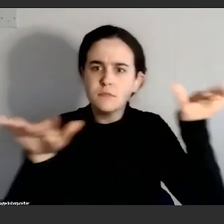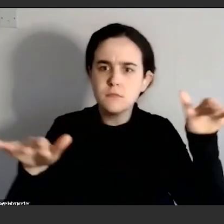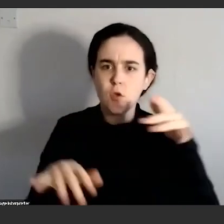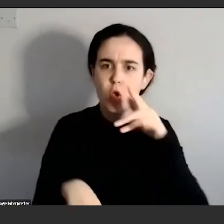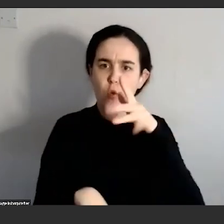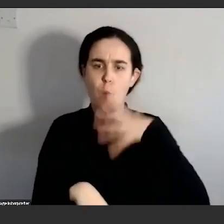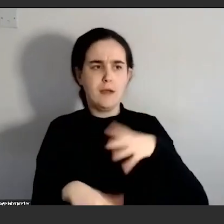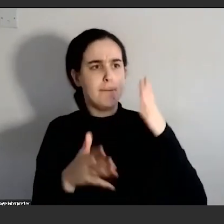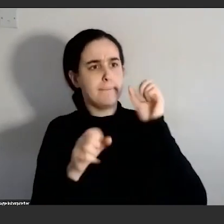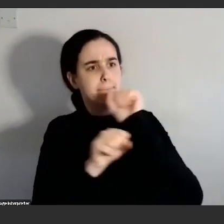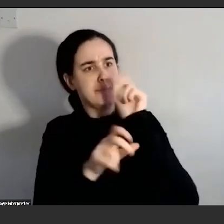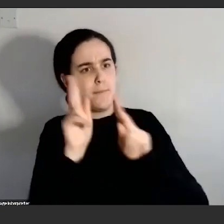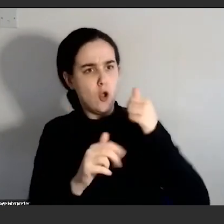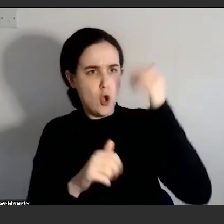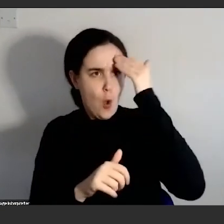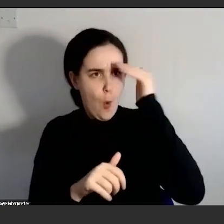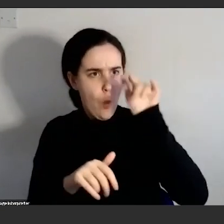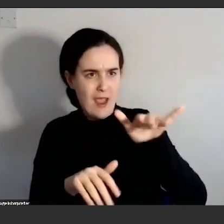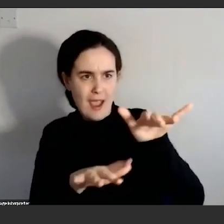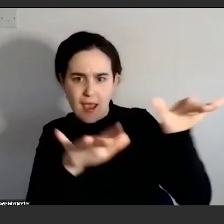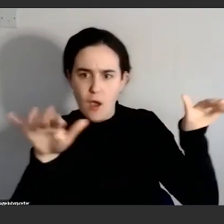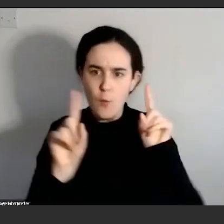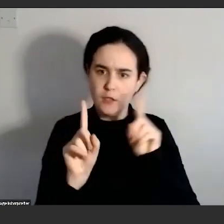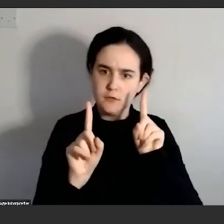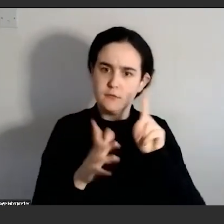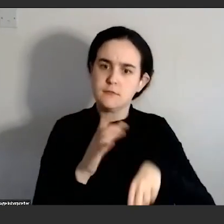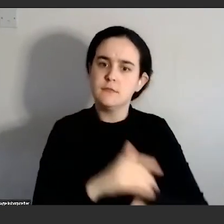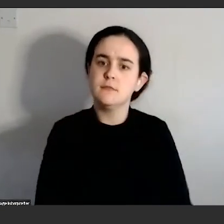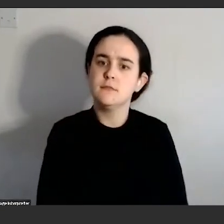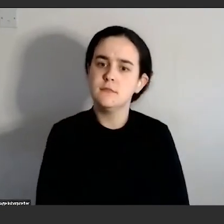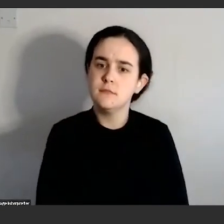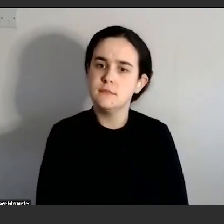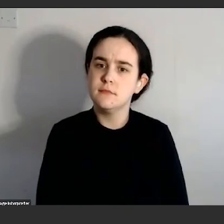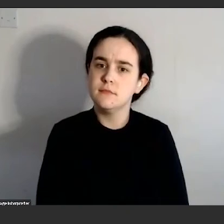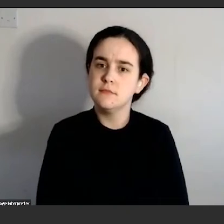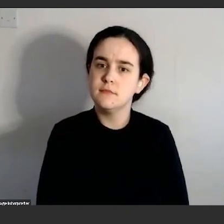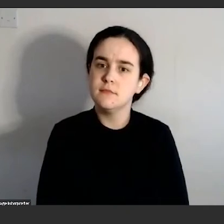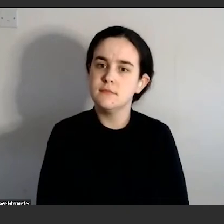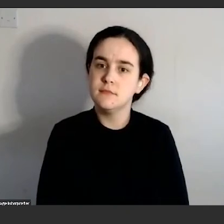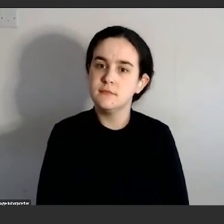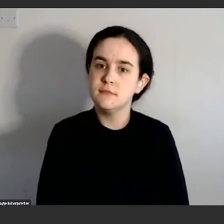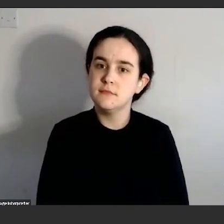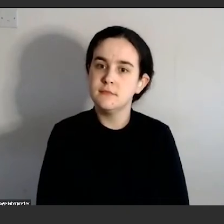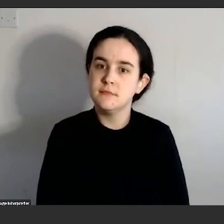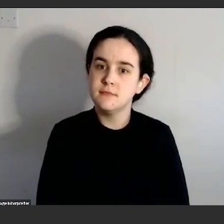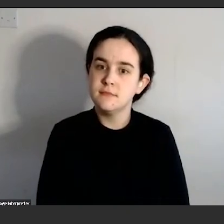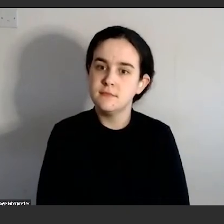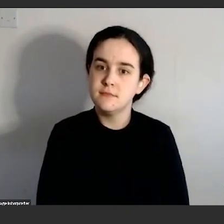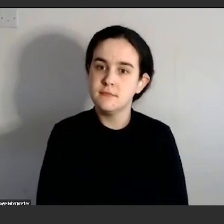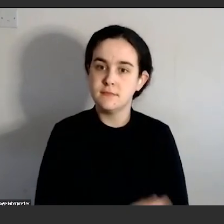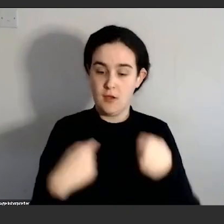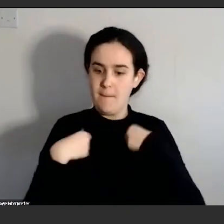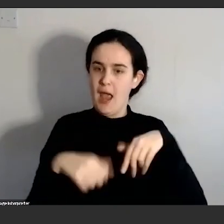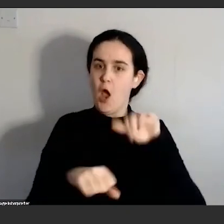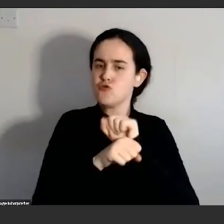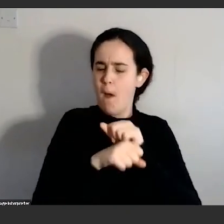technology can be a differentiator, but it's important that it's designed with, for, and through the